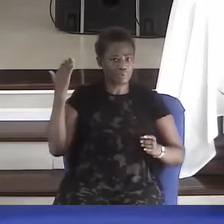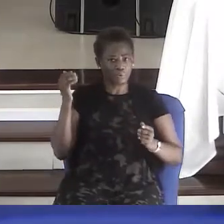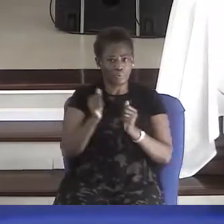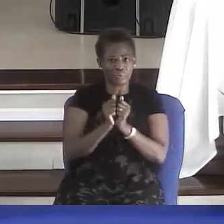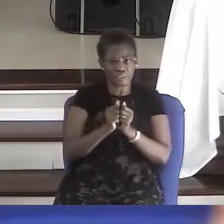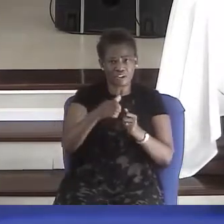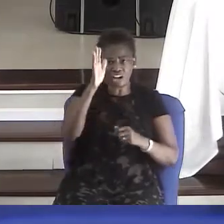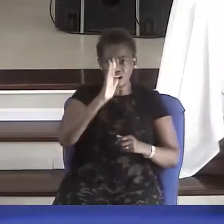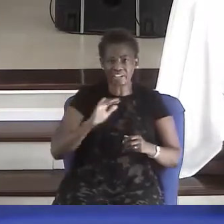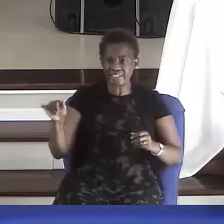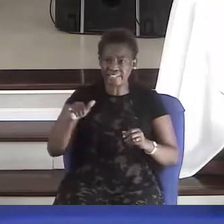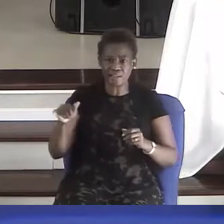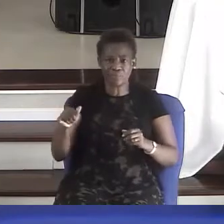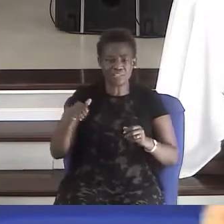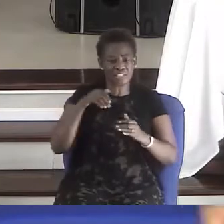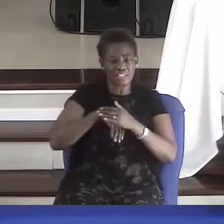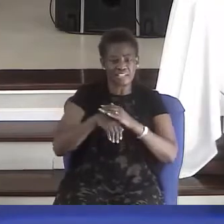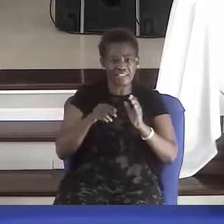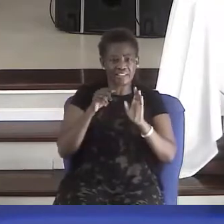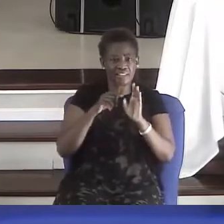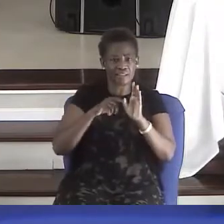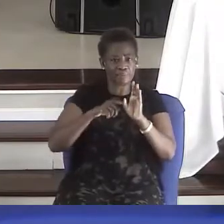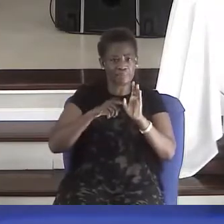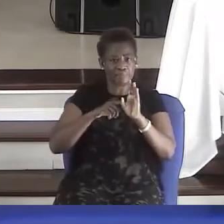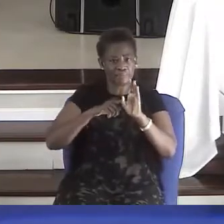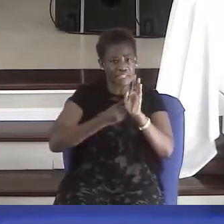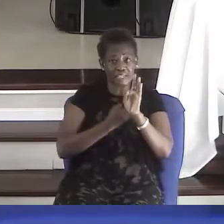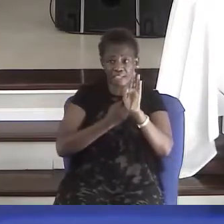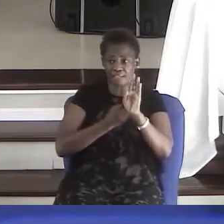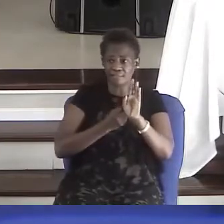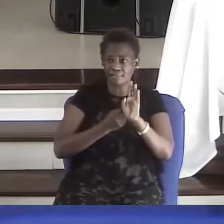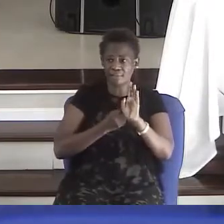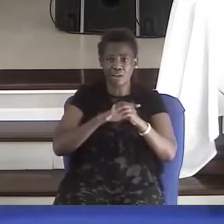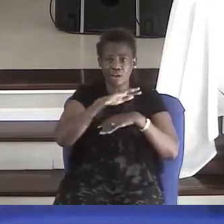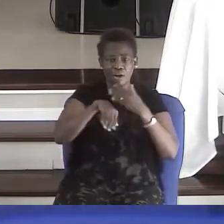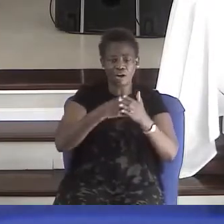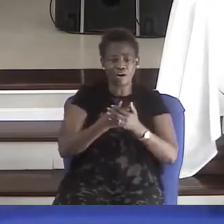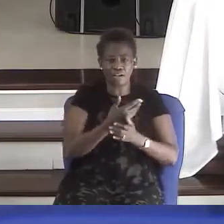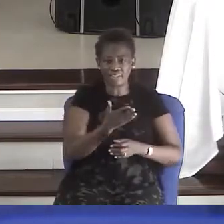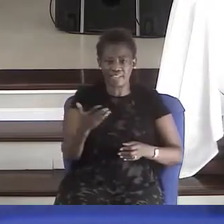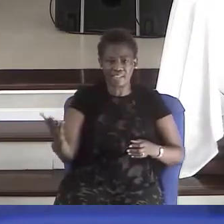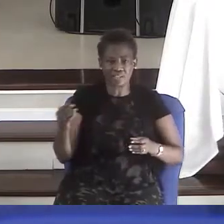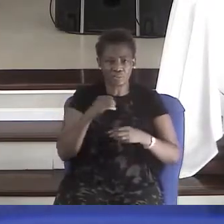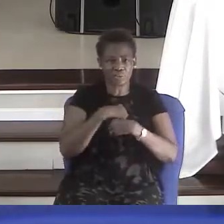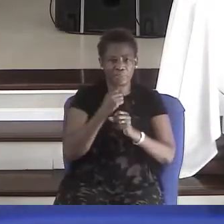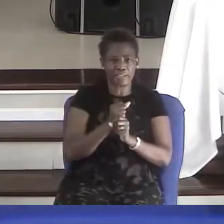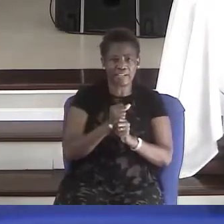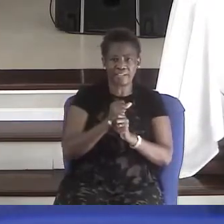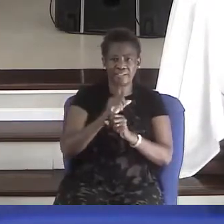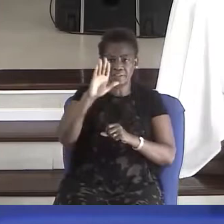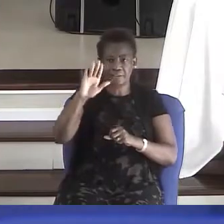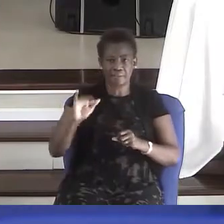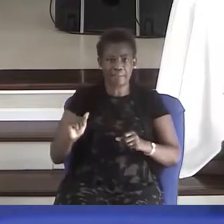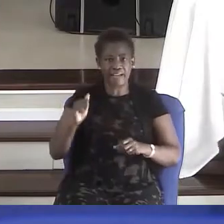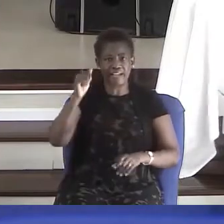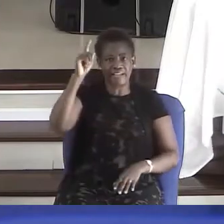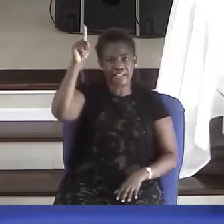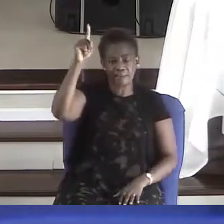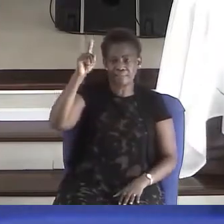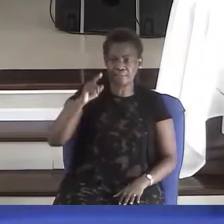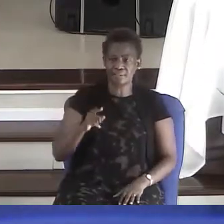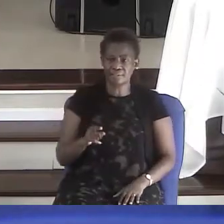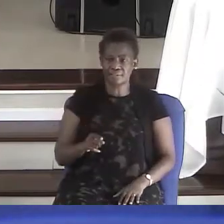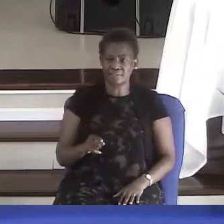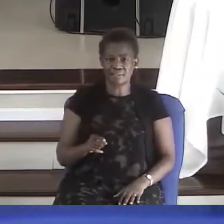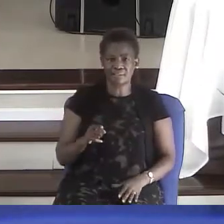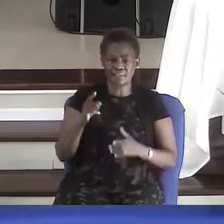All things were made by him. Well, if you go to another passage which upstairs would put on, then you'd